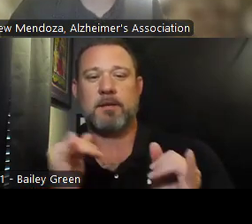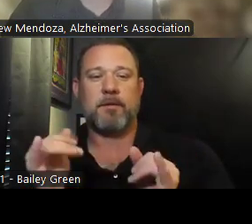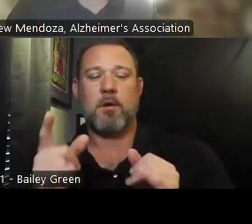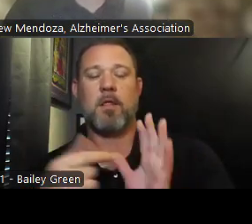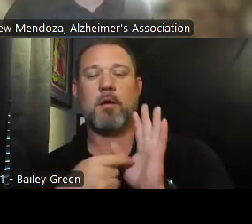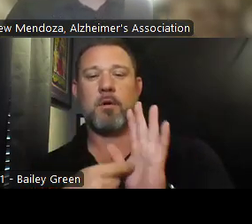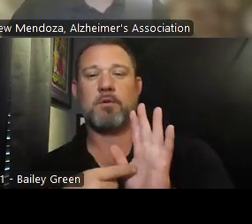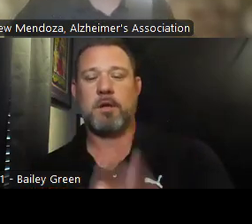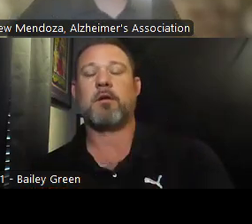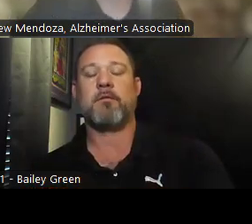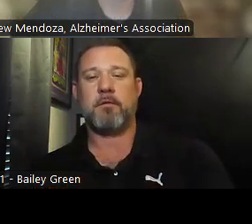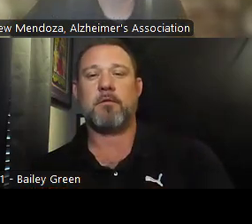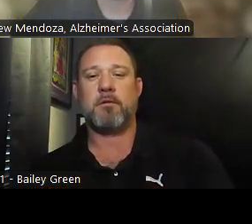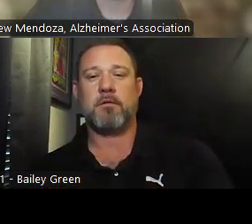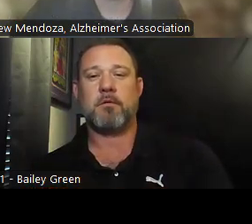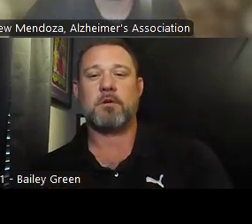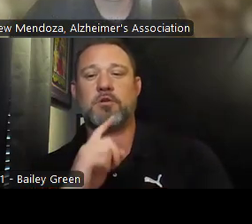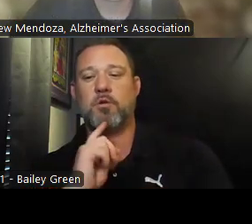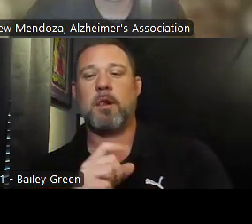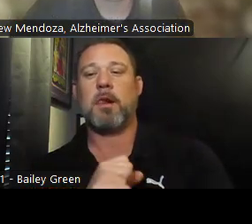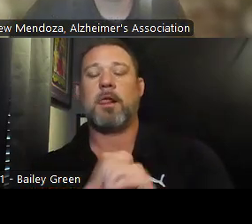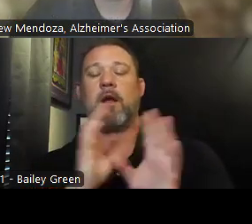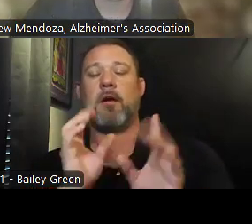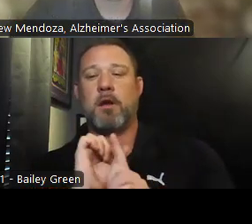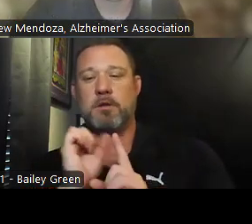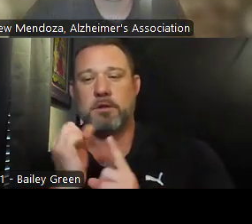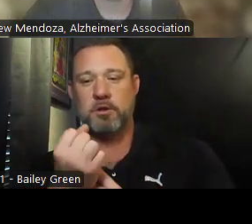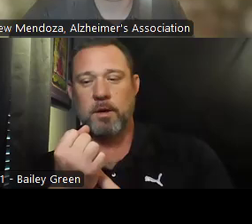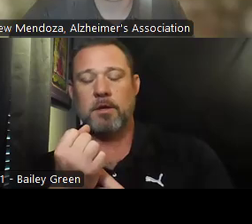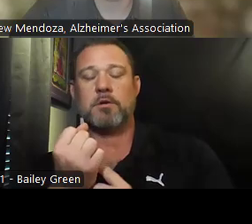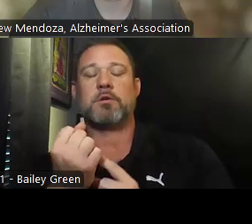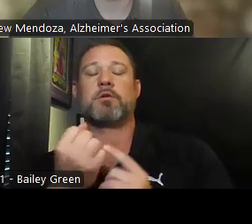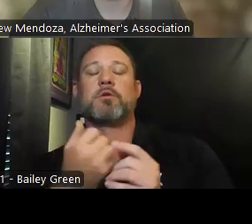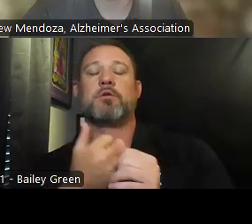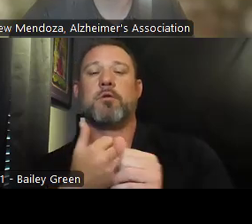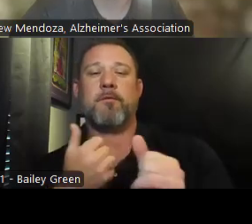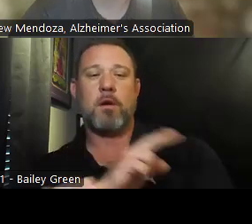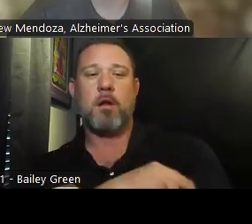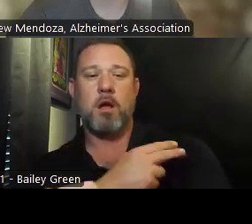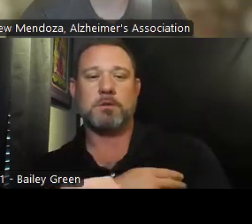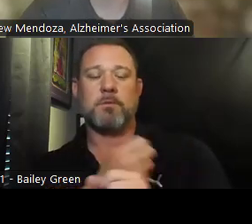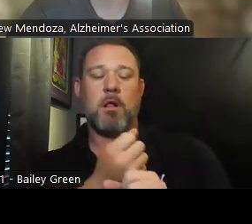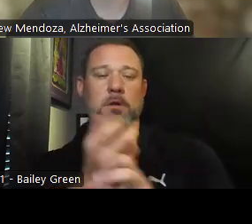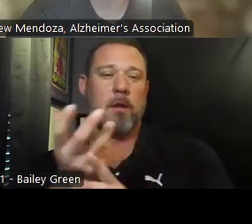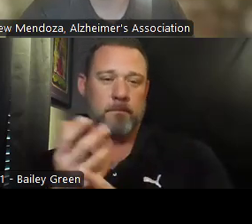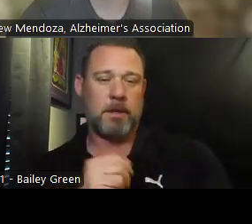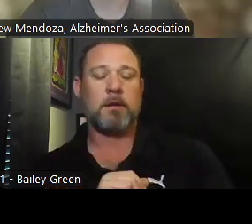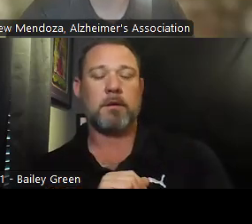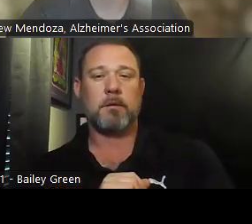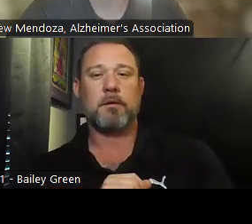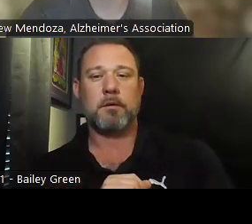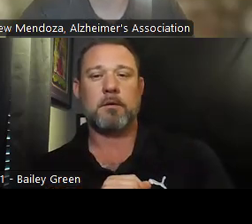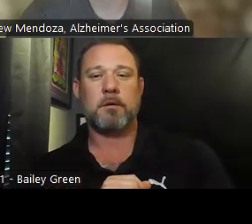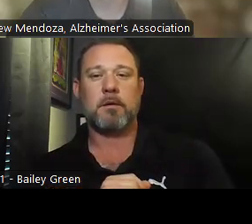or their representative. This really just clarifies the circumstance to avoid hospital dumping and